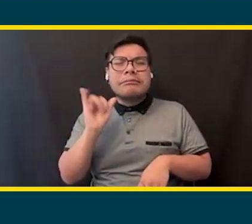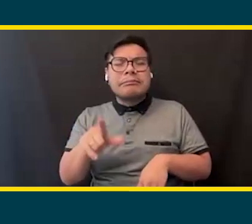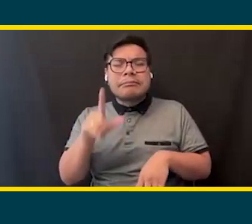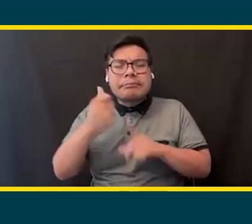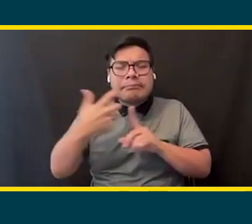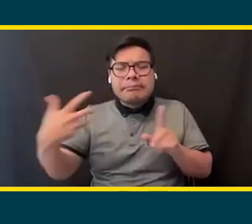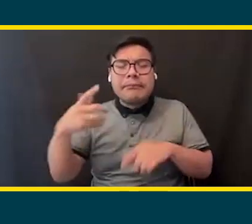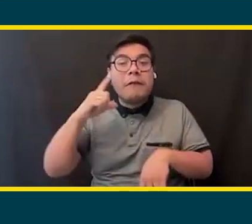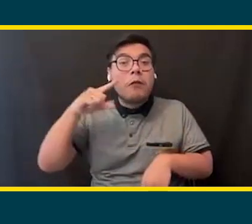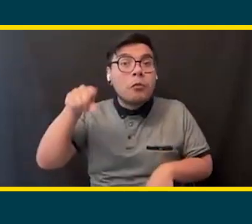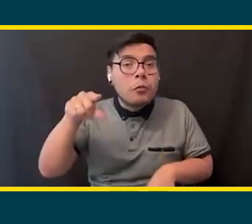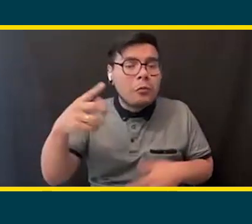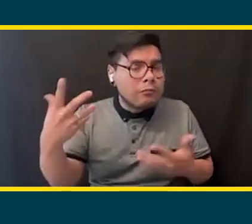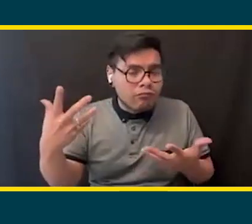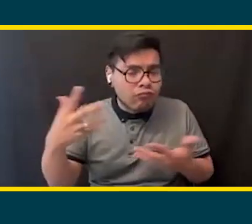experience?